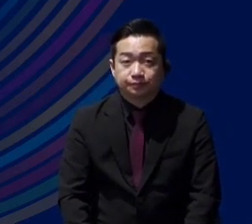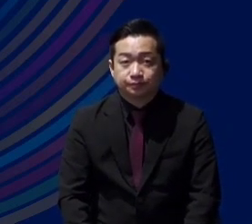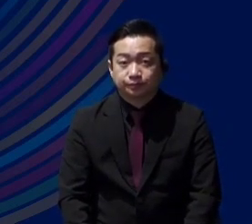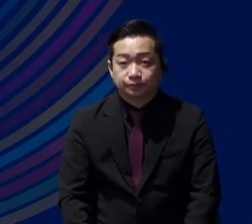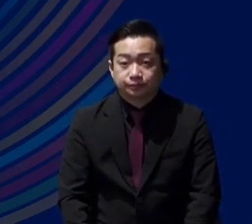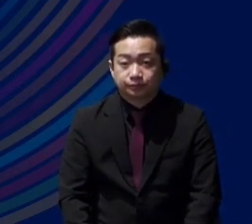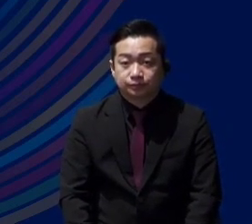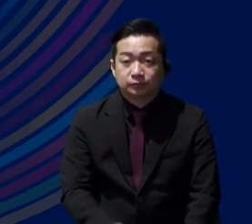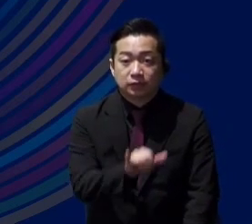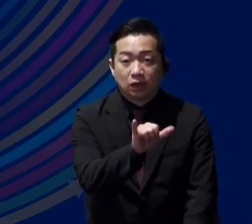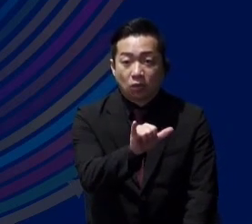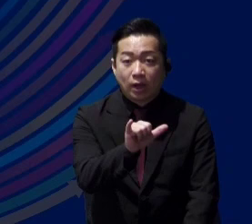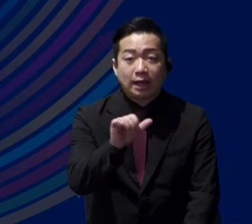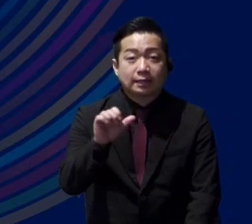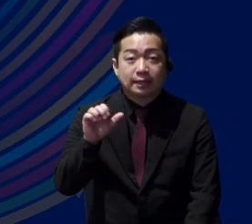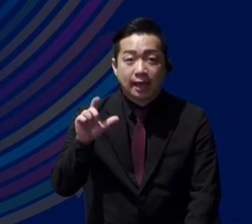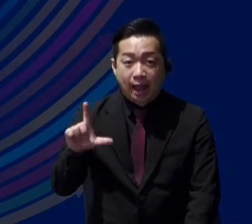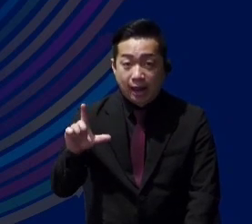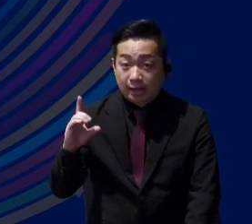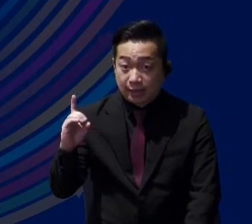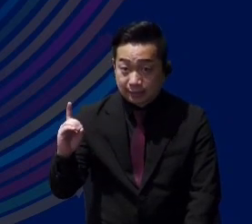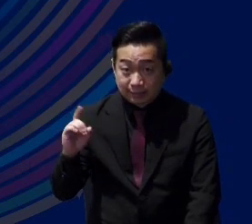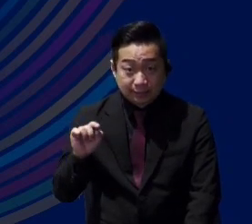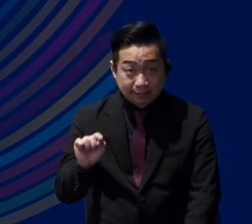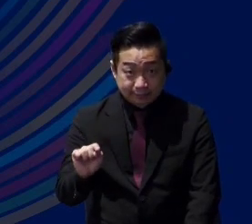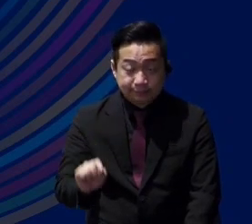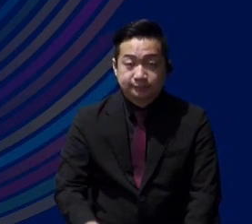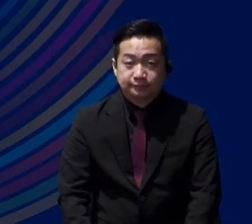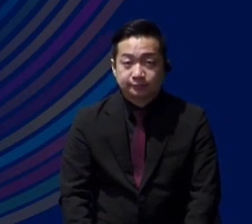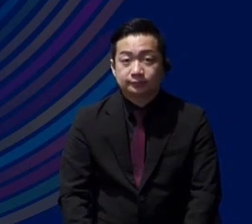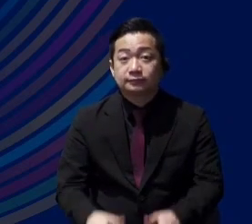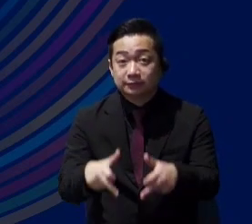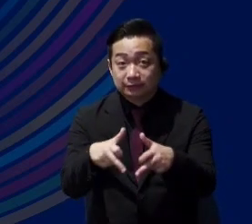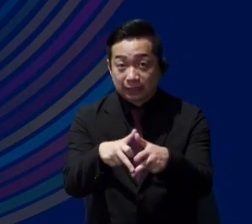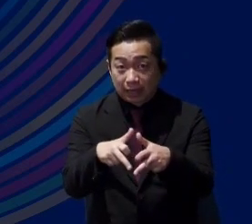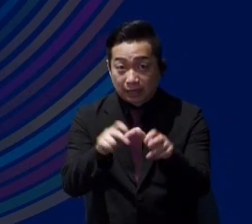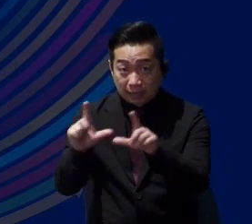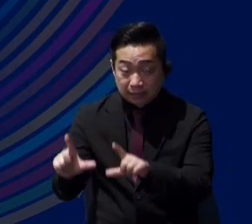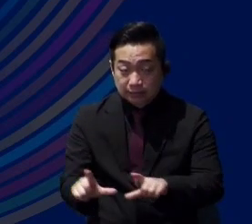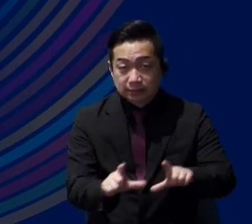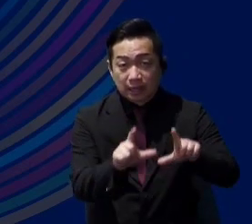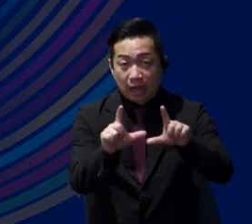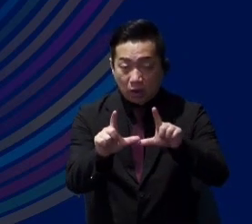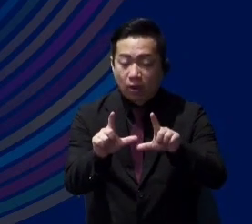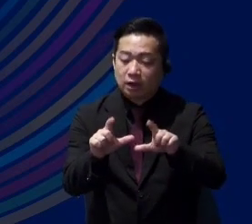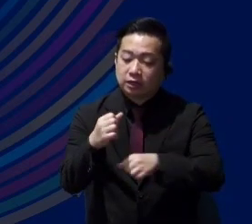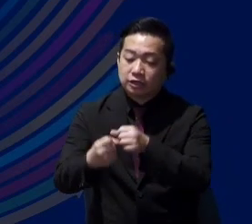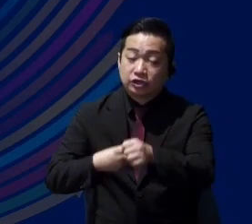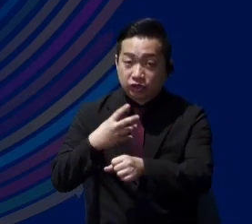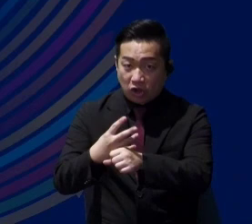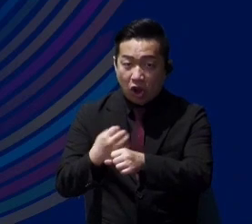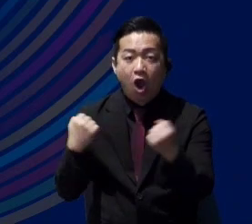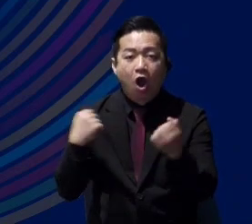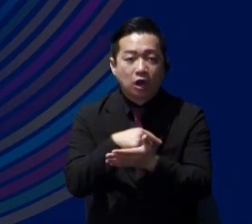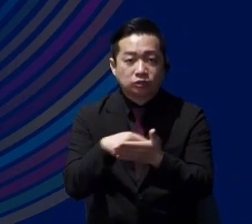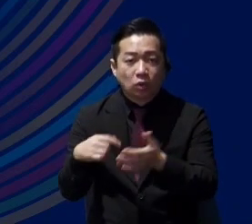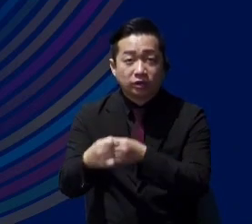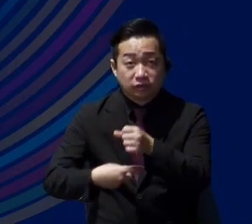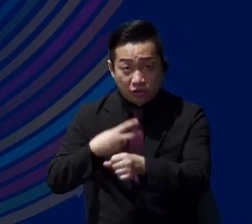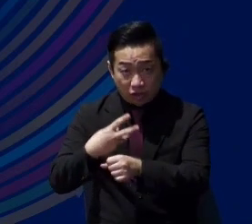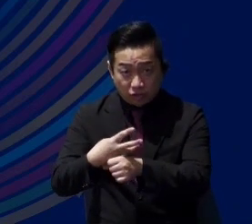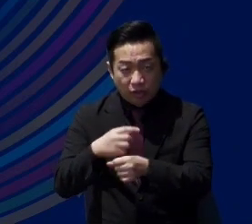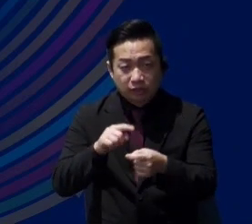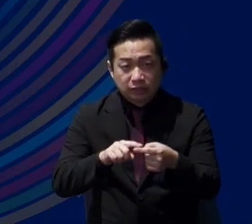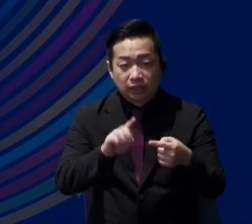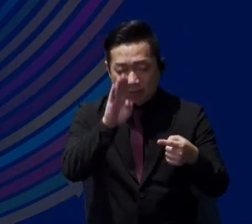result of prevalence multiplied on the disability rate. I do not have time to go